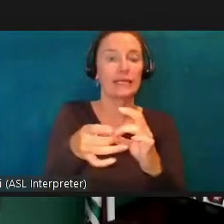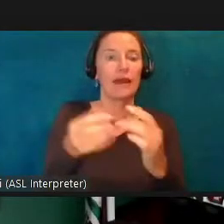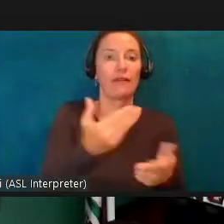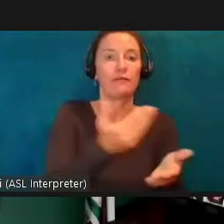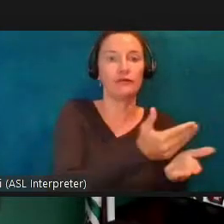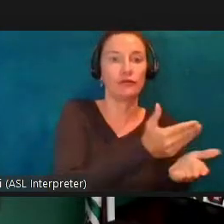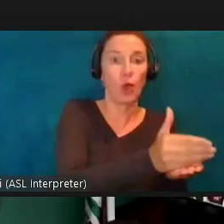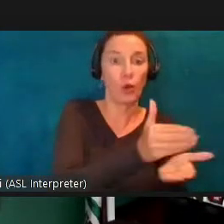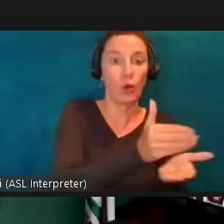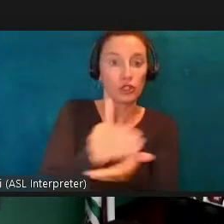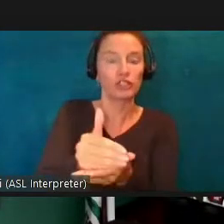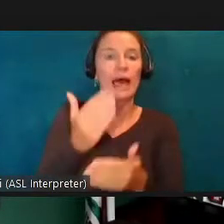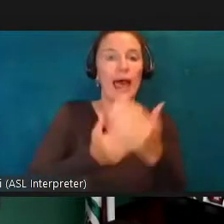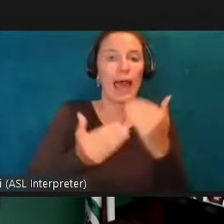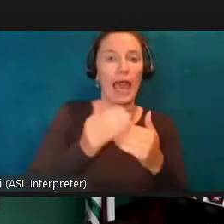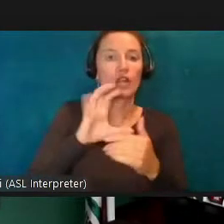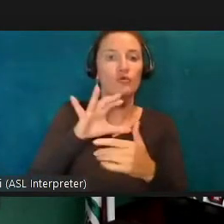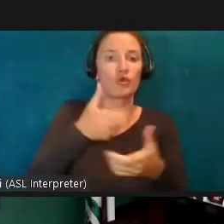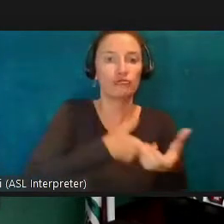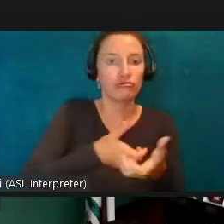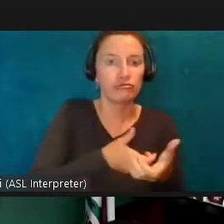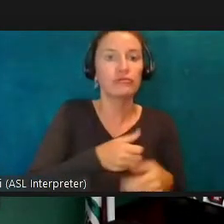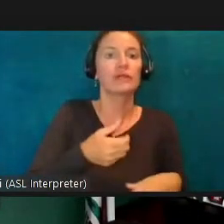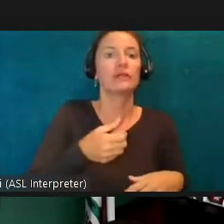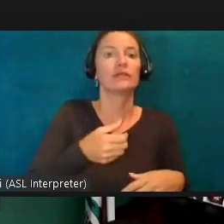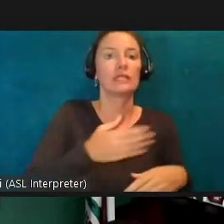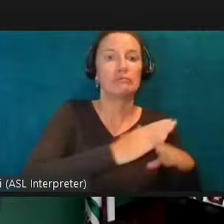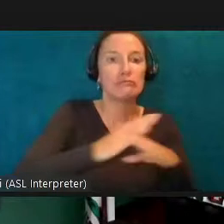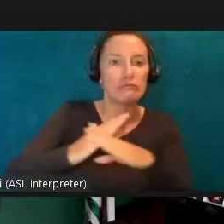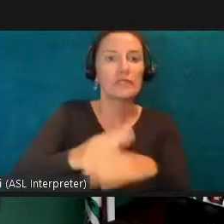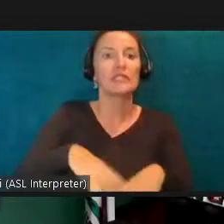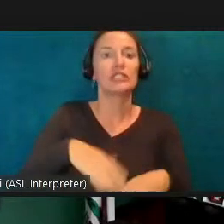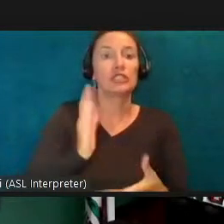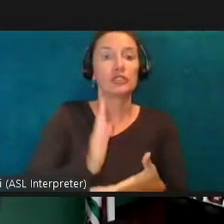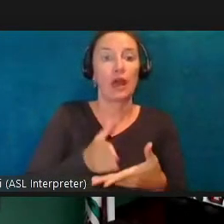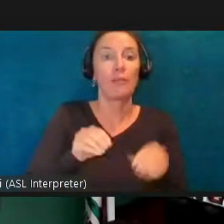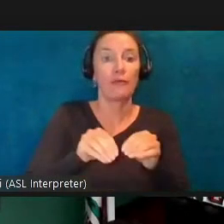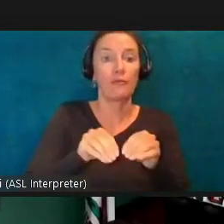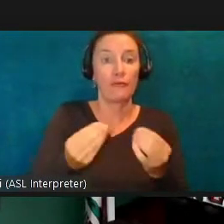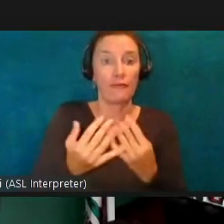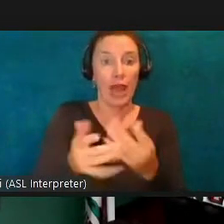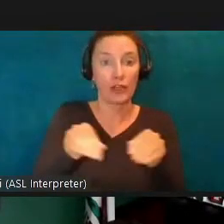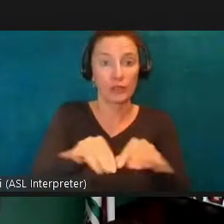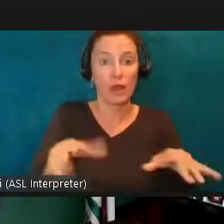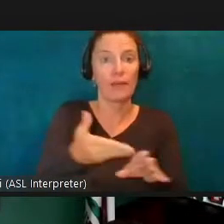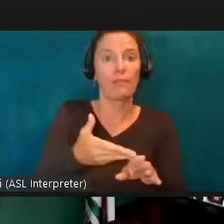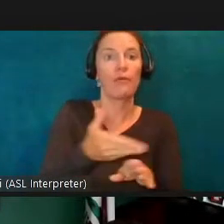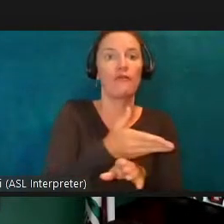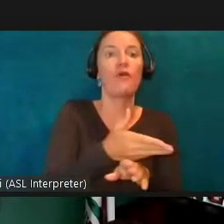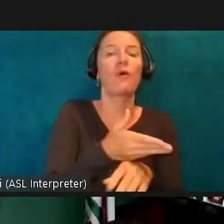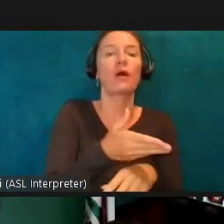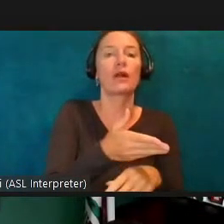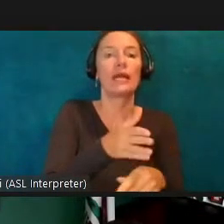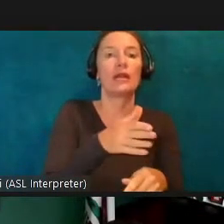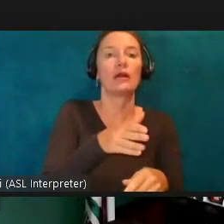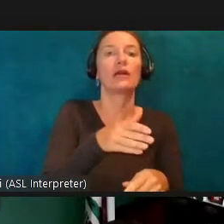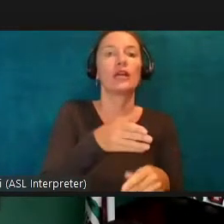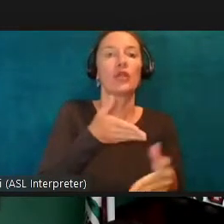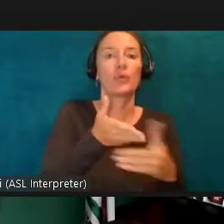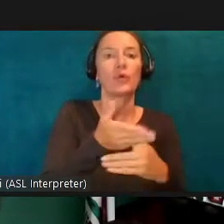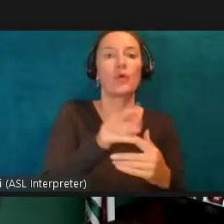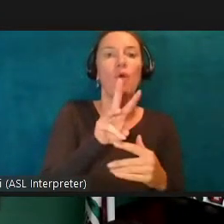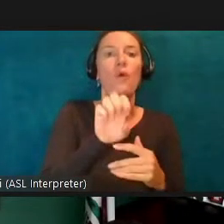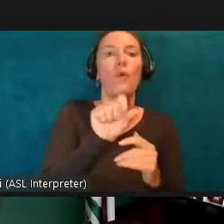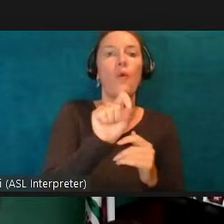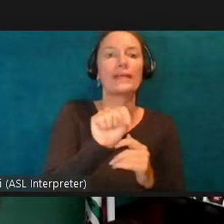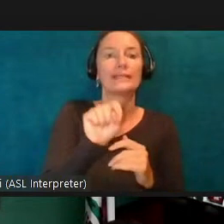companies supporting them to stop the spread of the fire before it gets all the way out to West Dry Creek Road. Crews are making great